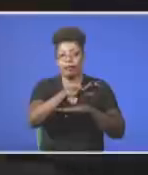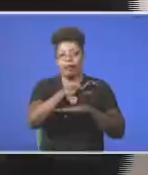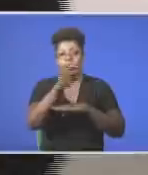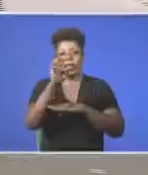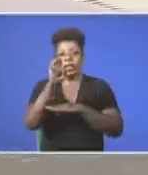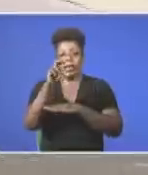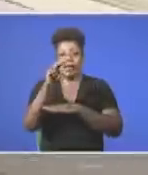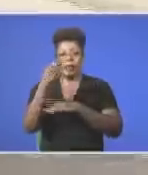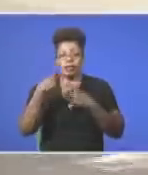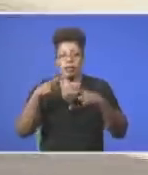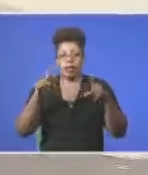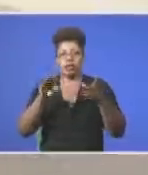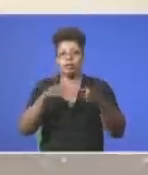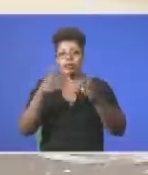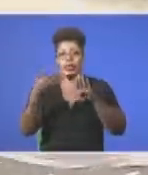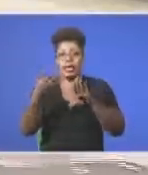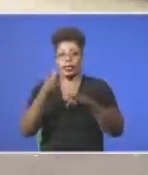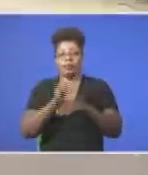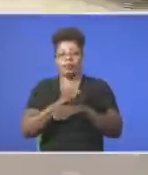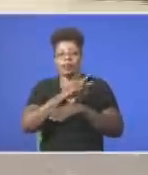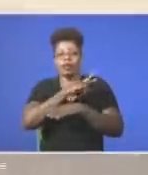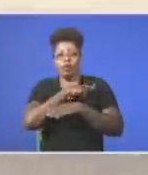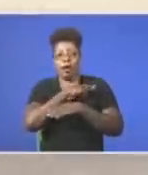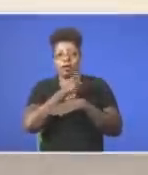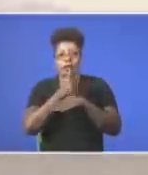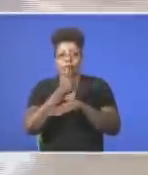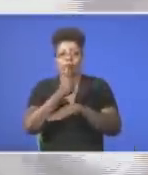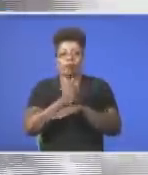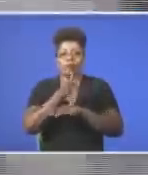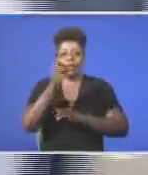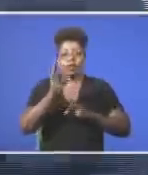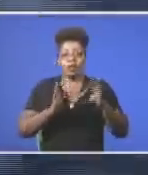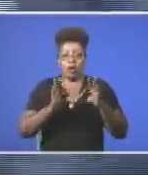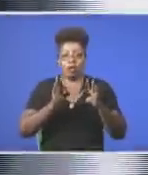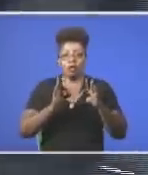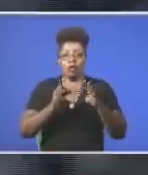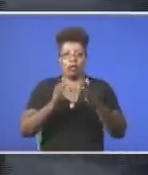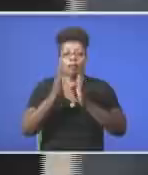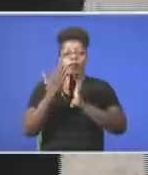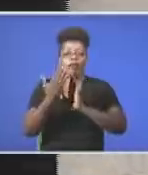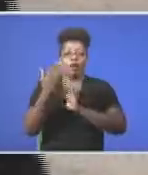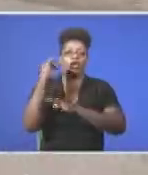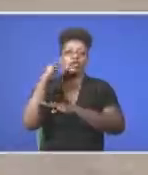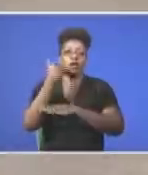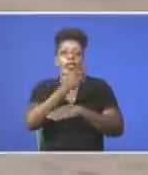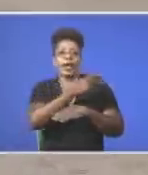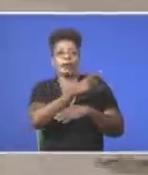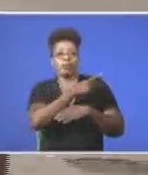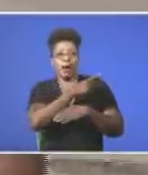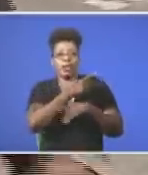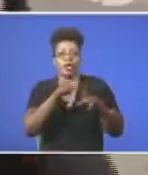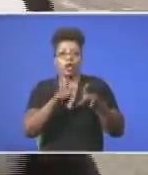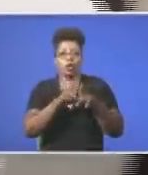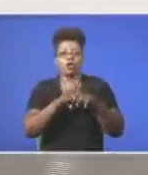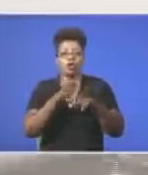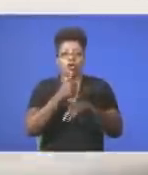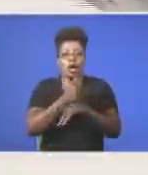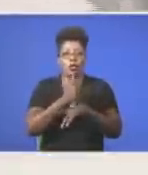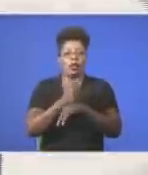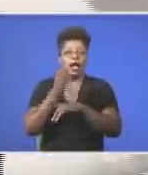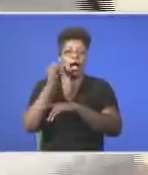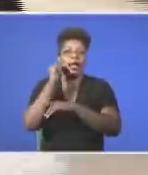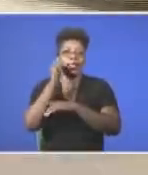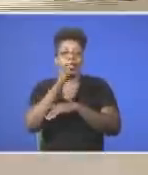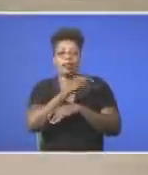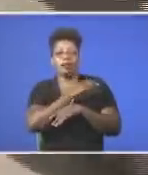scene. Riley, who was charged before Chief Magistrate Joyanne Ferguson Pratt, was also charged along with 31-year-old Anita McDonald, also known